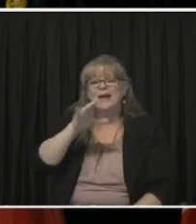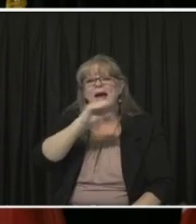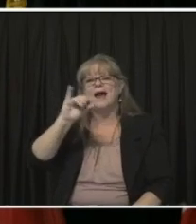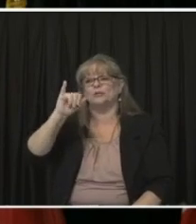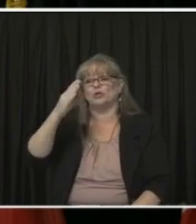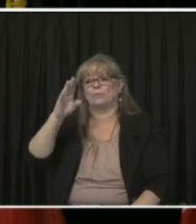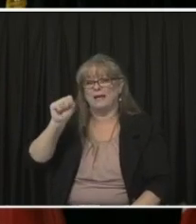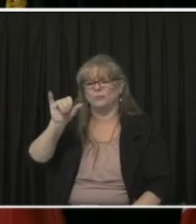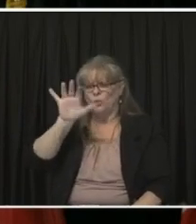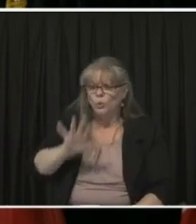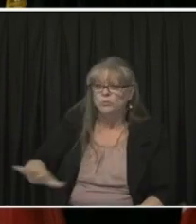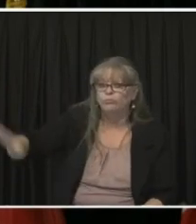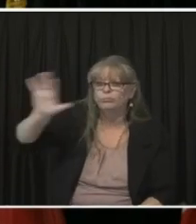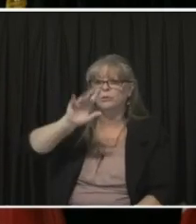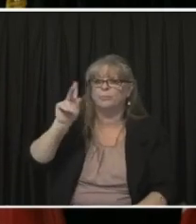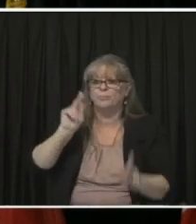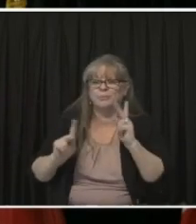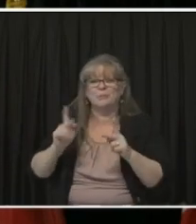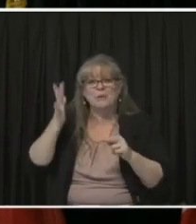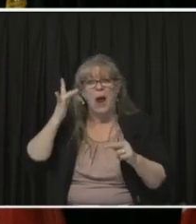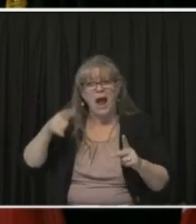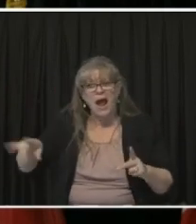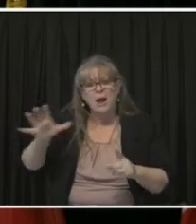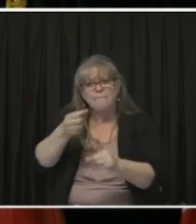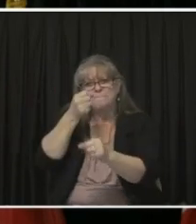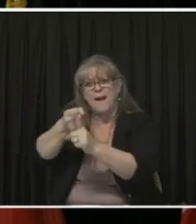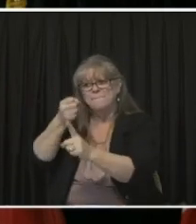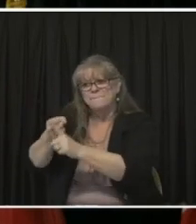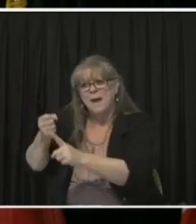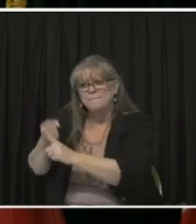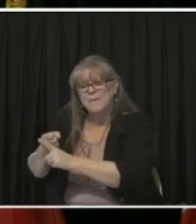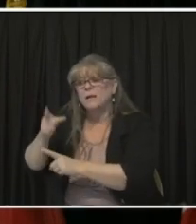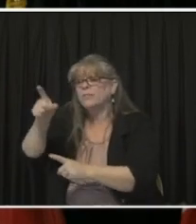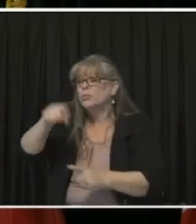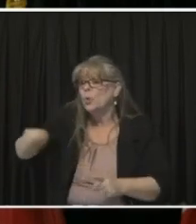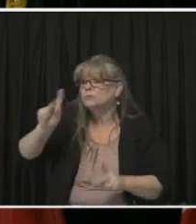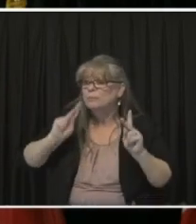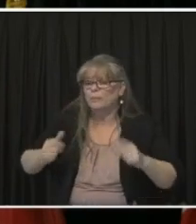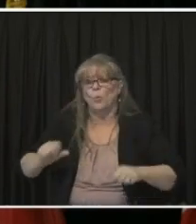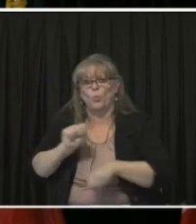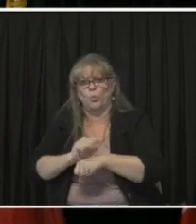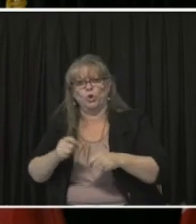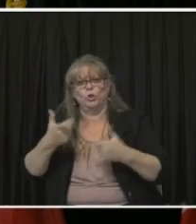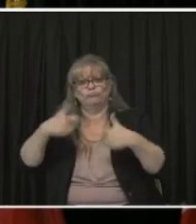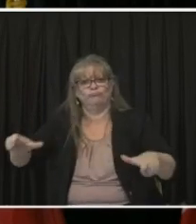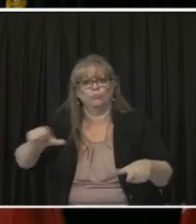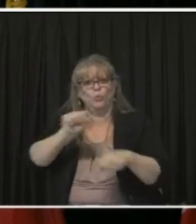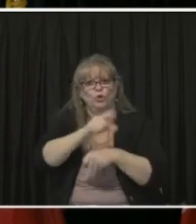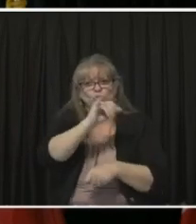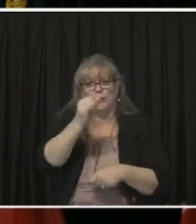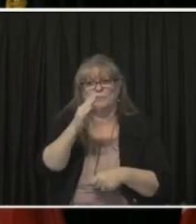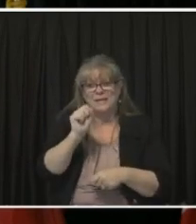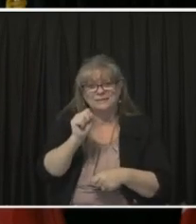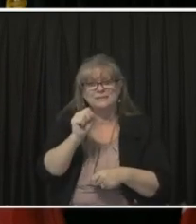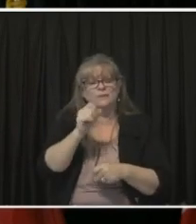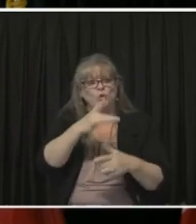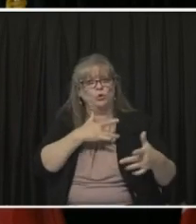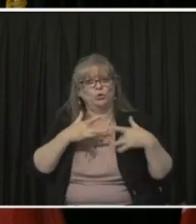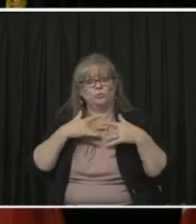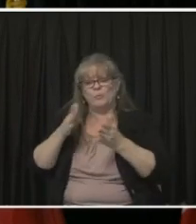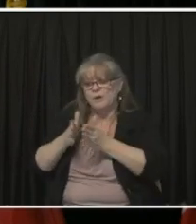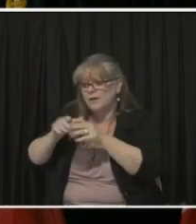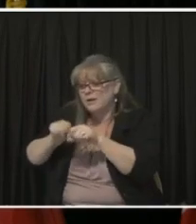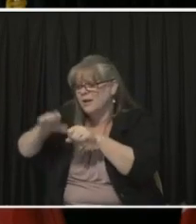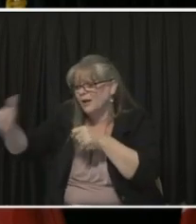live and work in Greeley, and we're just as worried about their neighbors, their friends, store owners who serve them, and many others, in addition to those who work directly